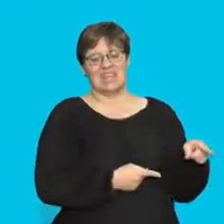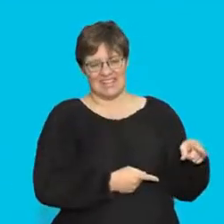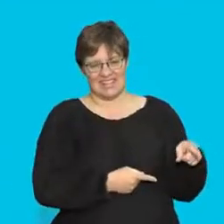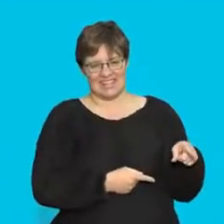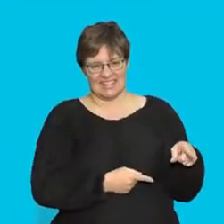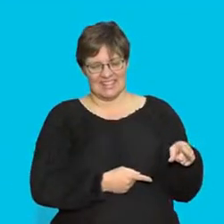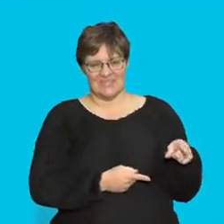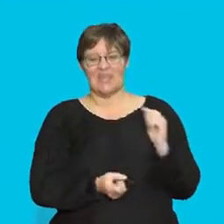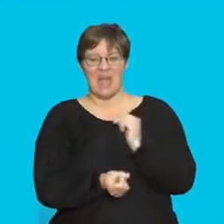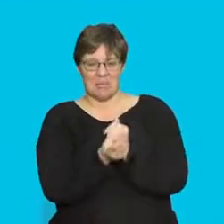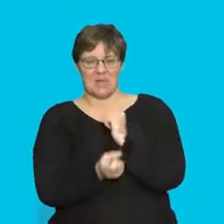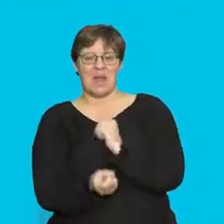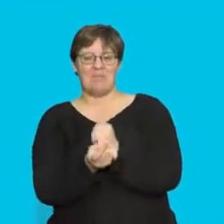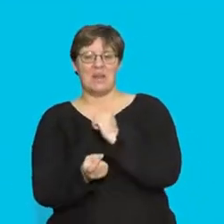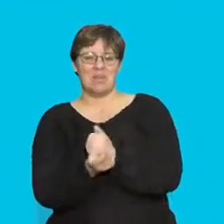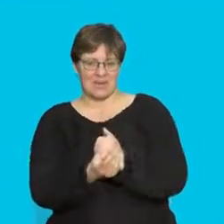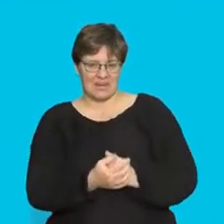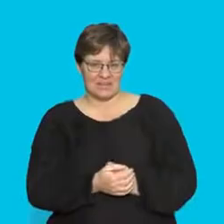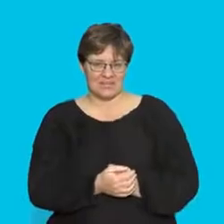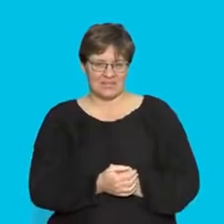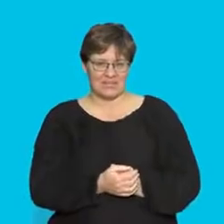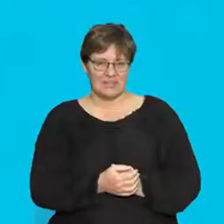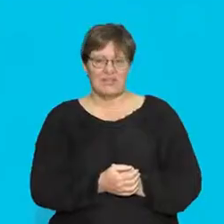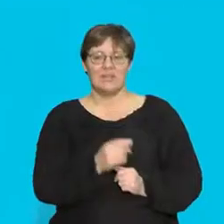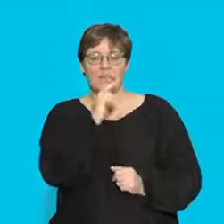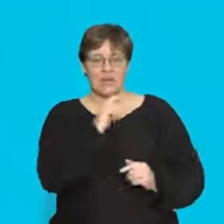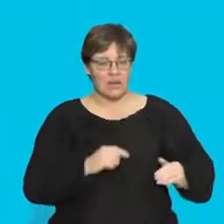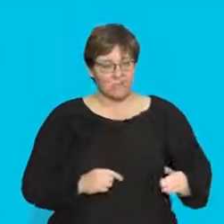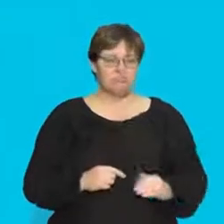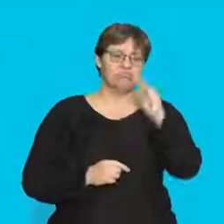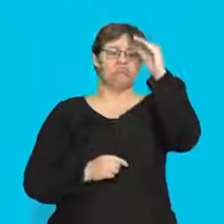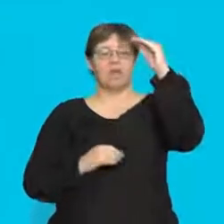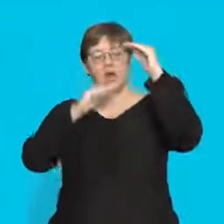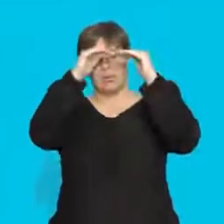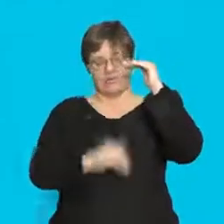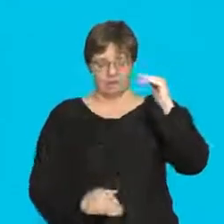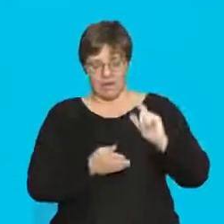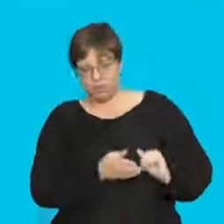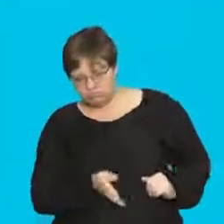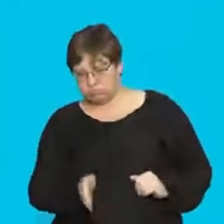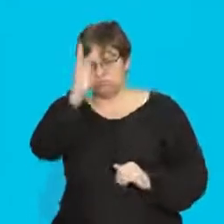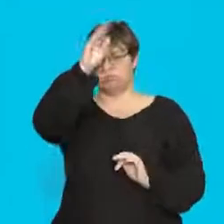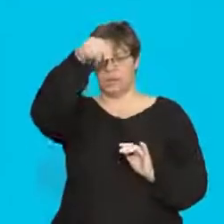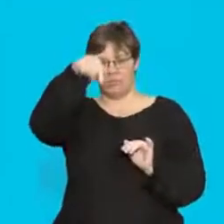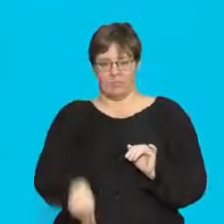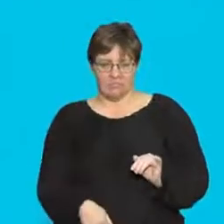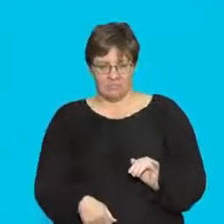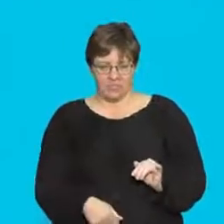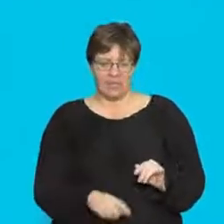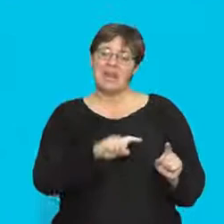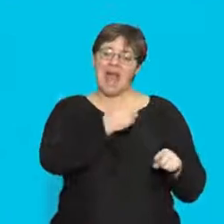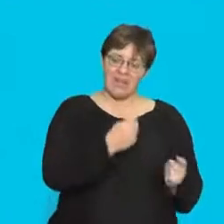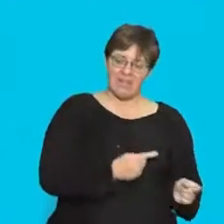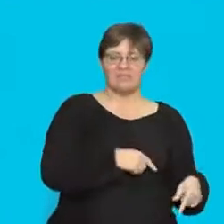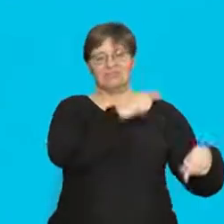J-shaped graphs going on here. We're seeing what we call boom and busts. We're seeing a population increasing,